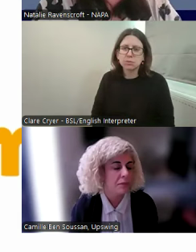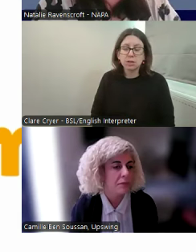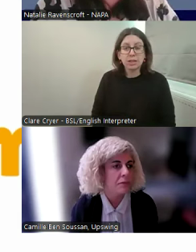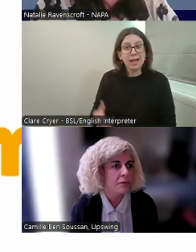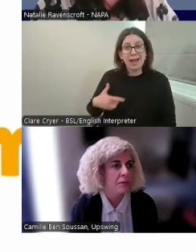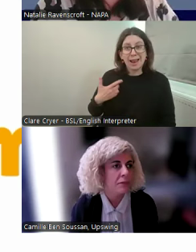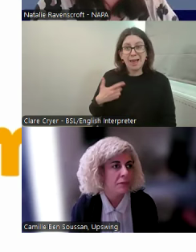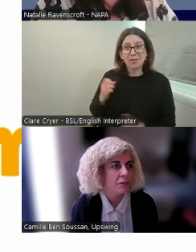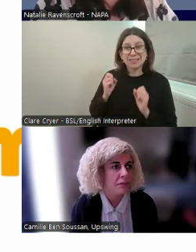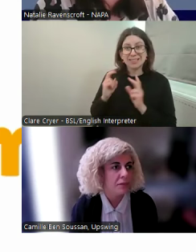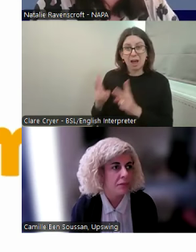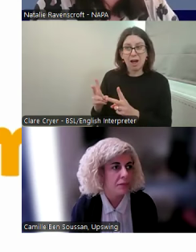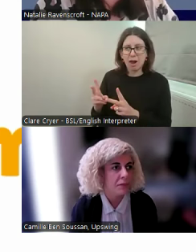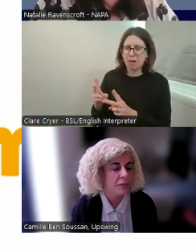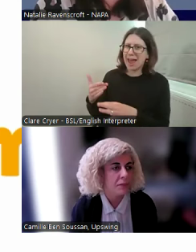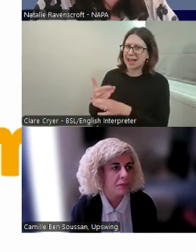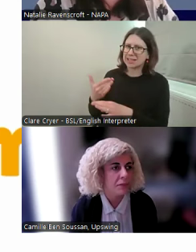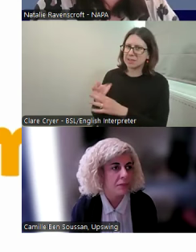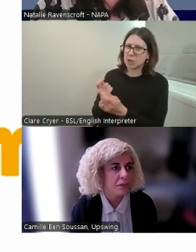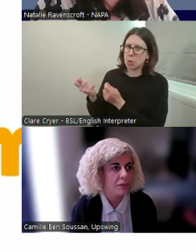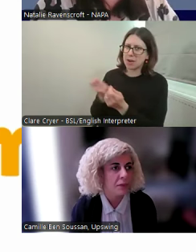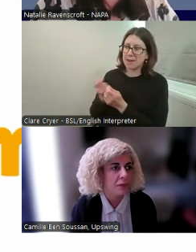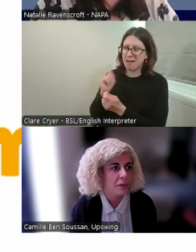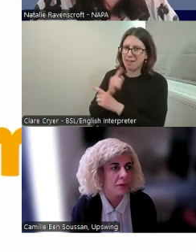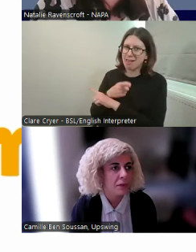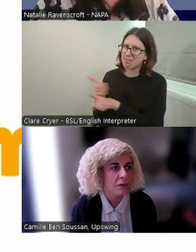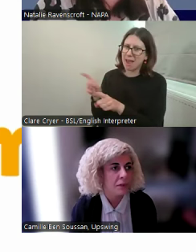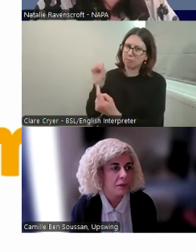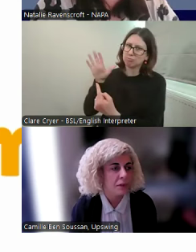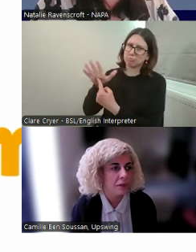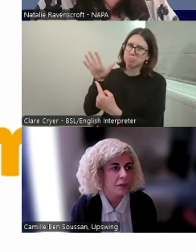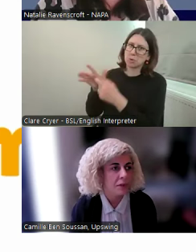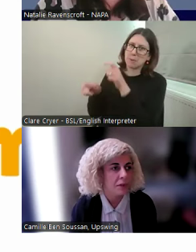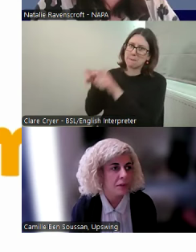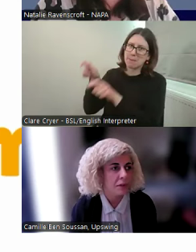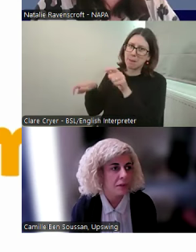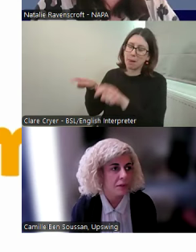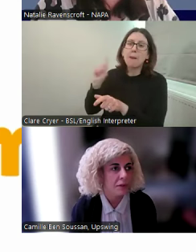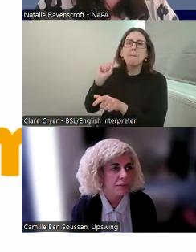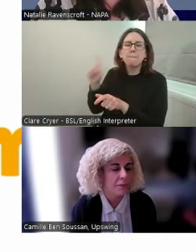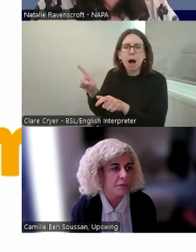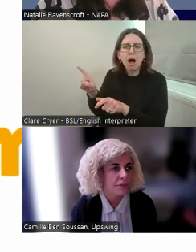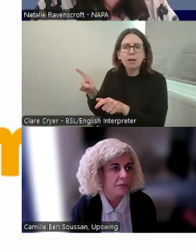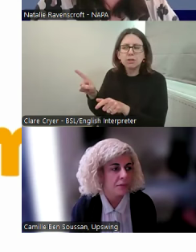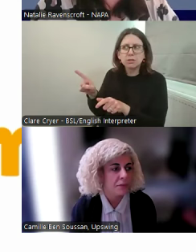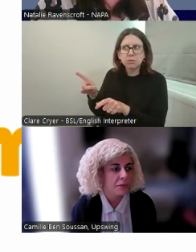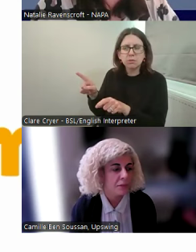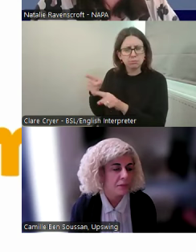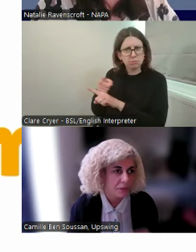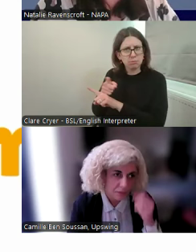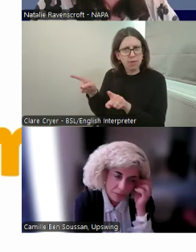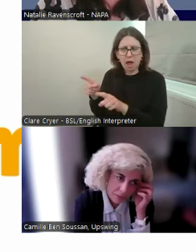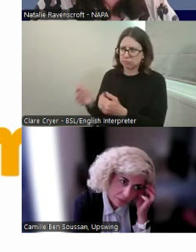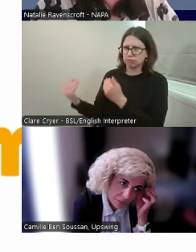Lifestyle and activity coordinators are absolutely crucial, but it's important that they're not seen as like this is their sole responsibility to